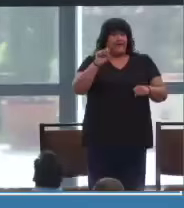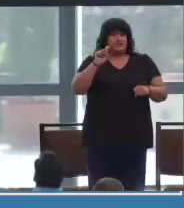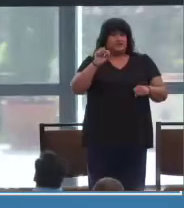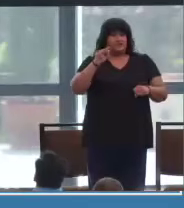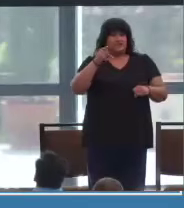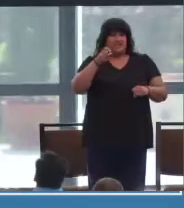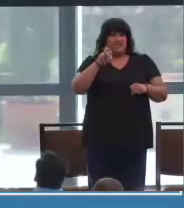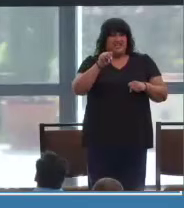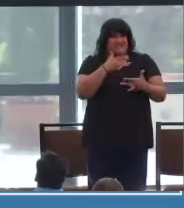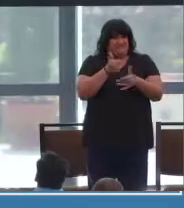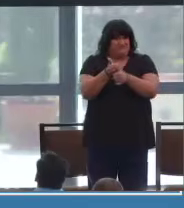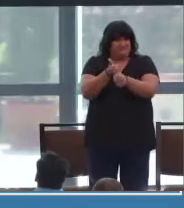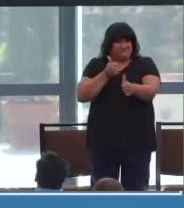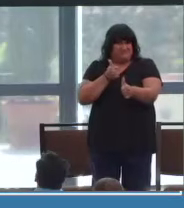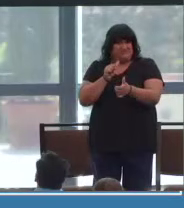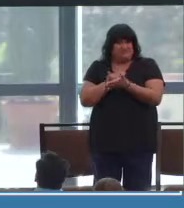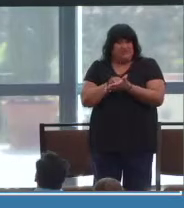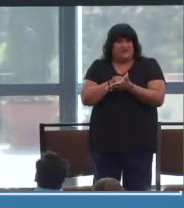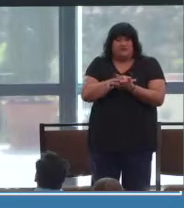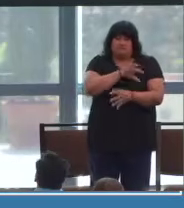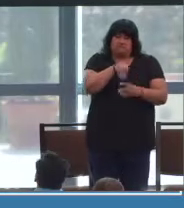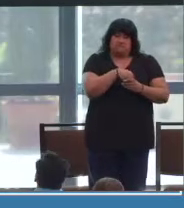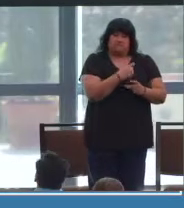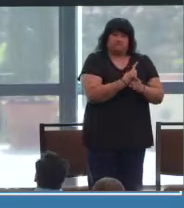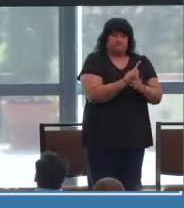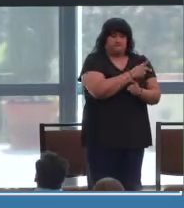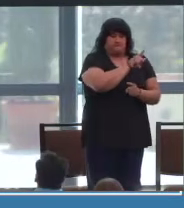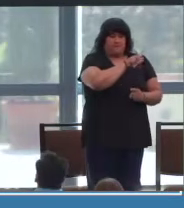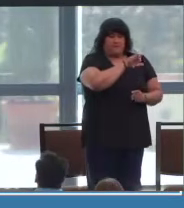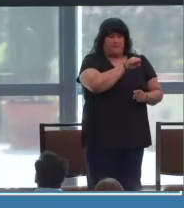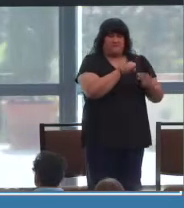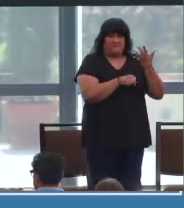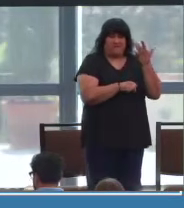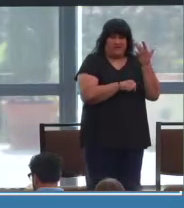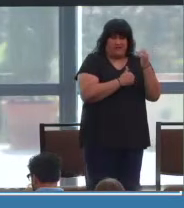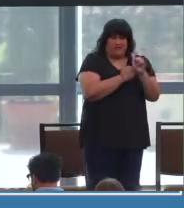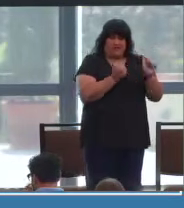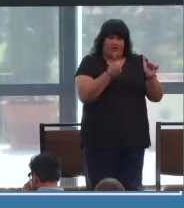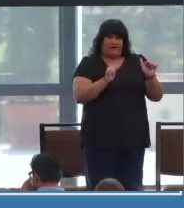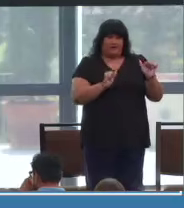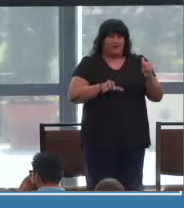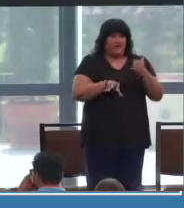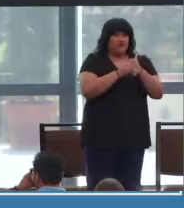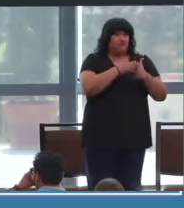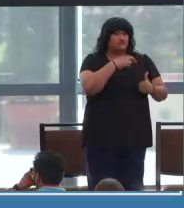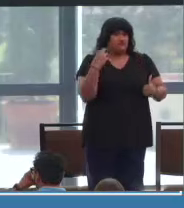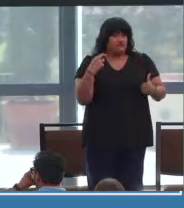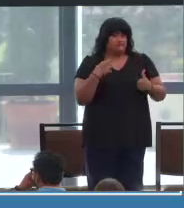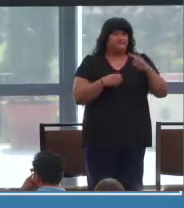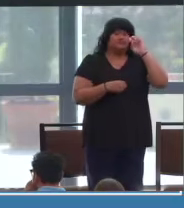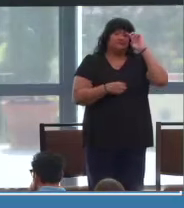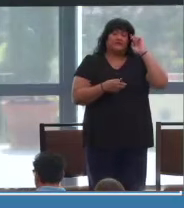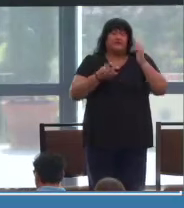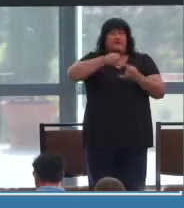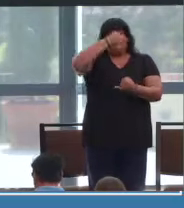shy away from those even in regular lupus patients just to avoid that higher dose and avoid any extra risk. And